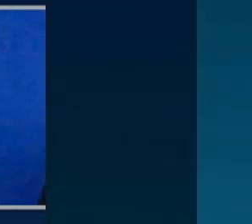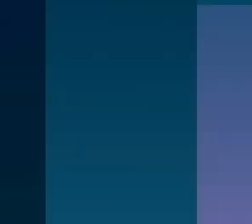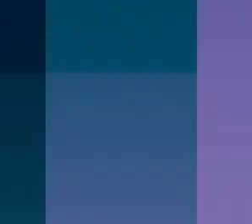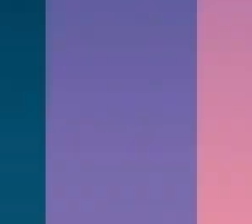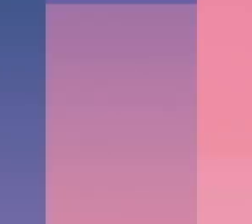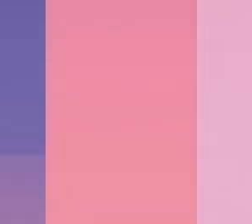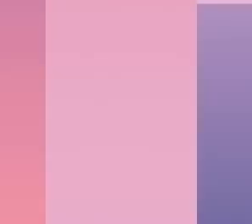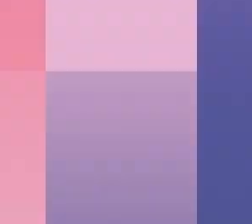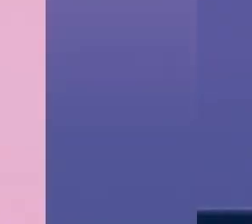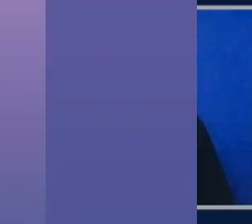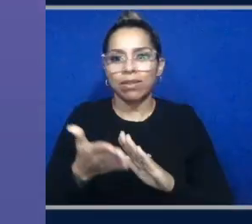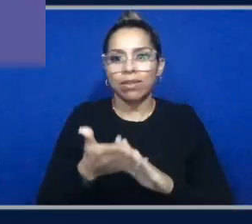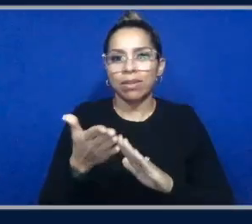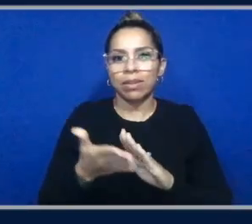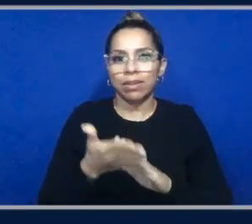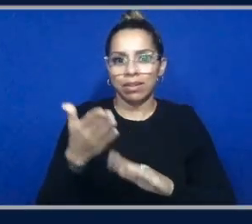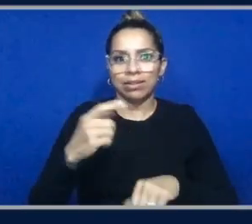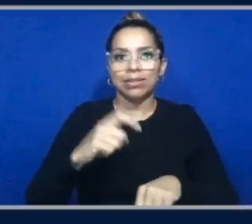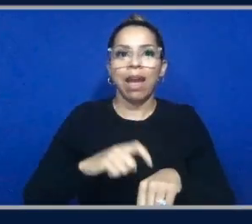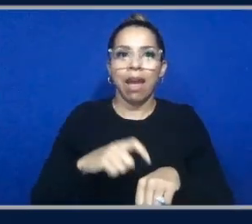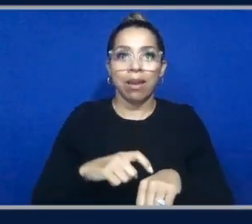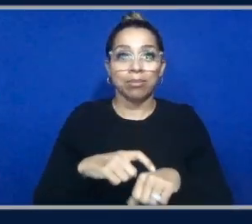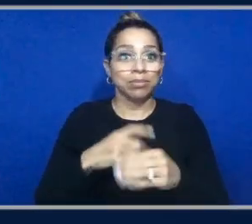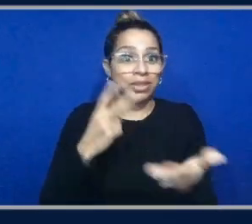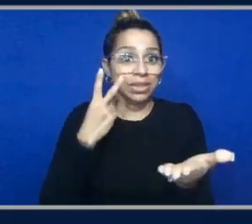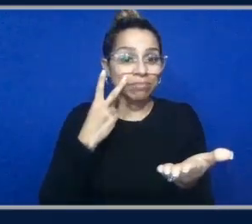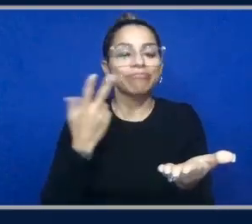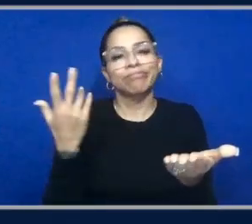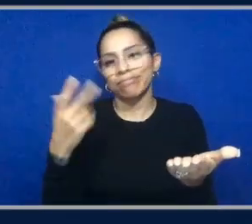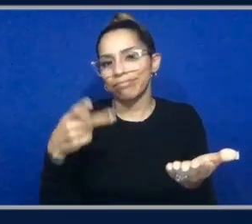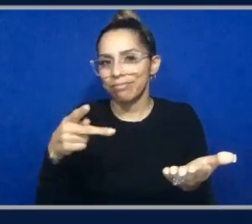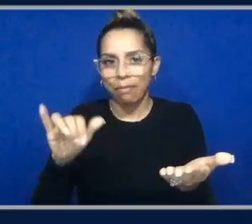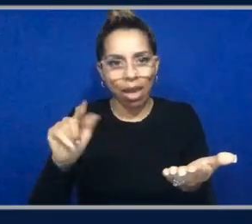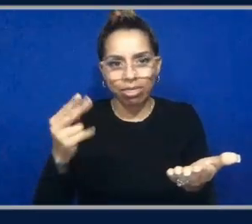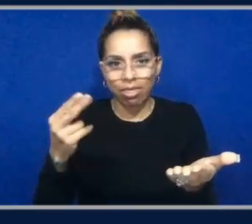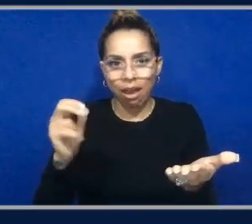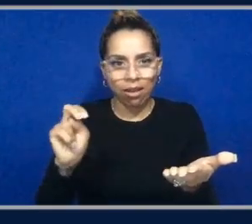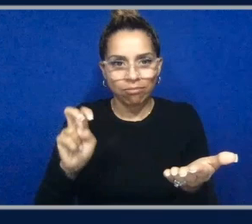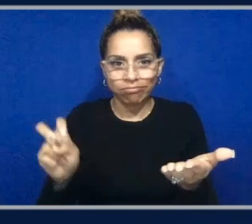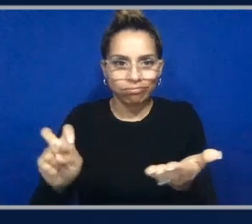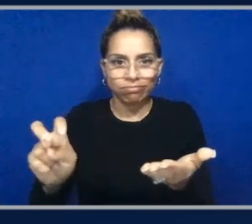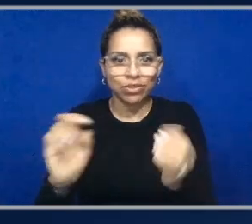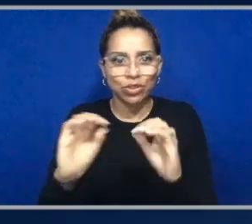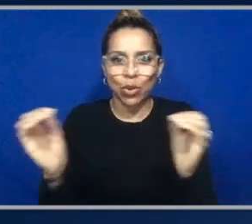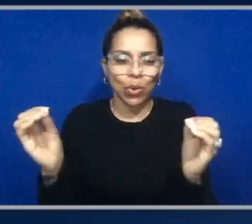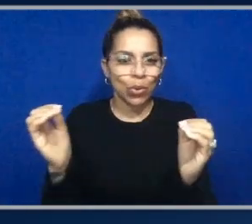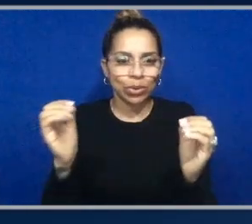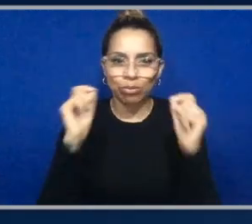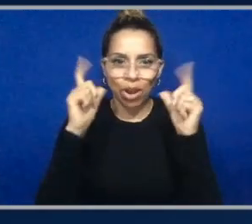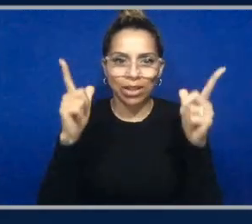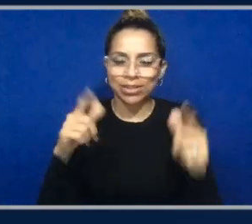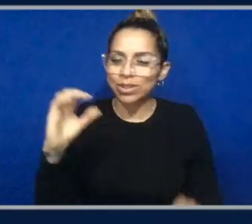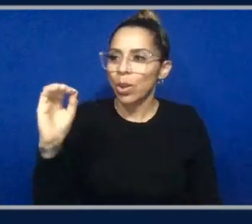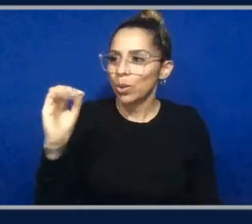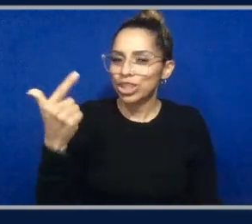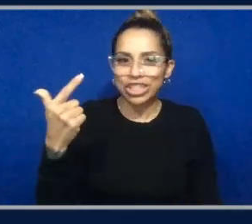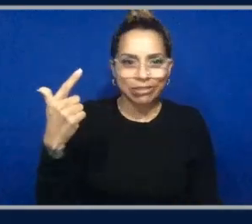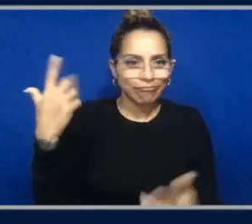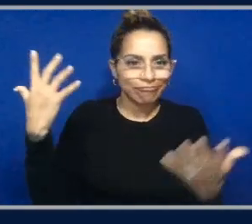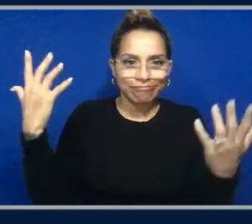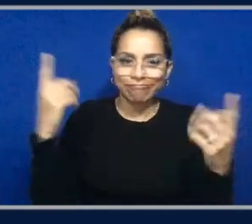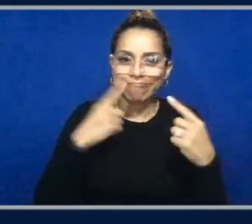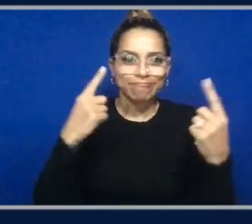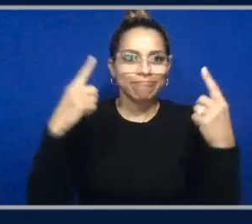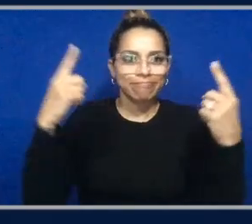folks out there using Lambda, and looking at the results. Python. I mean, no surprise. It's the OG. And this is actually more or less the order I thought. I am